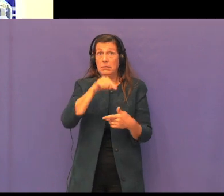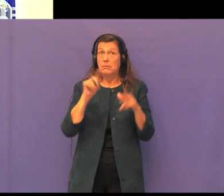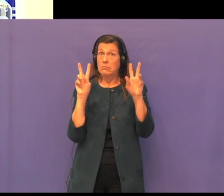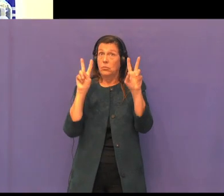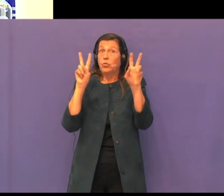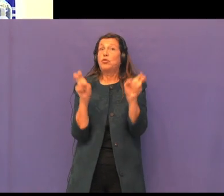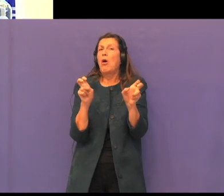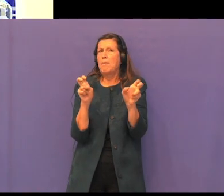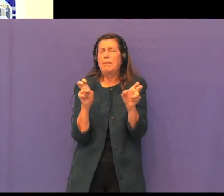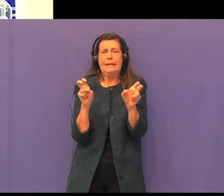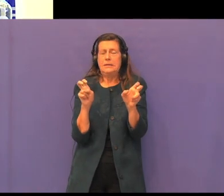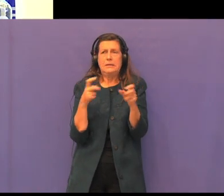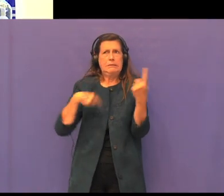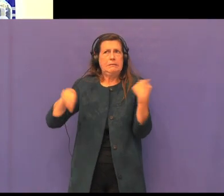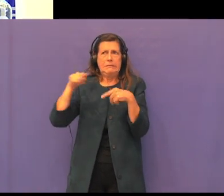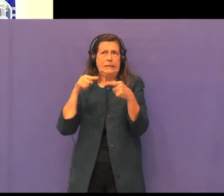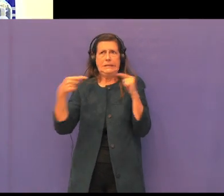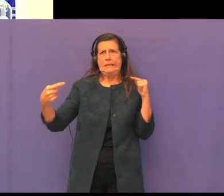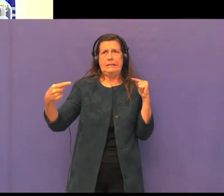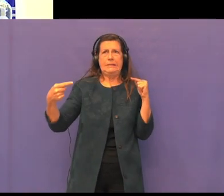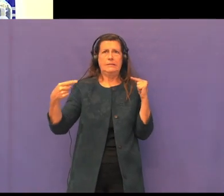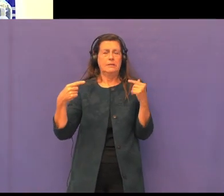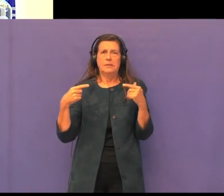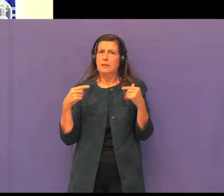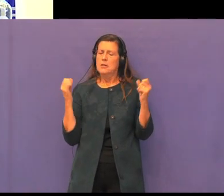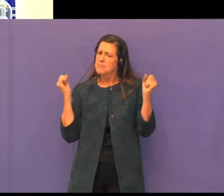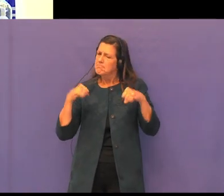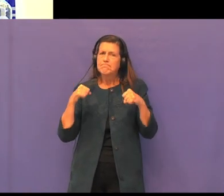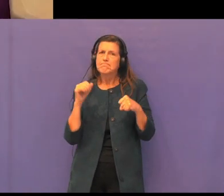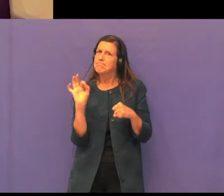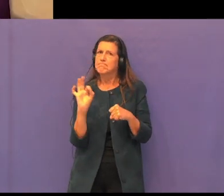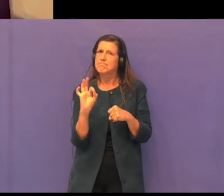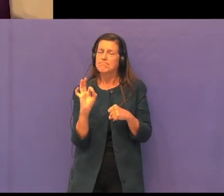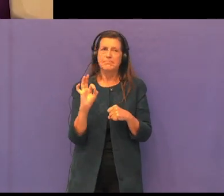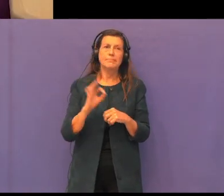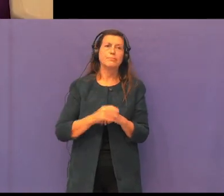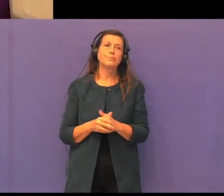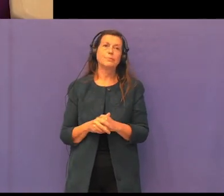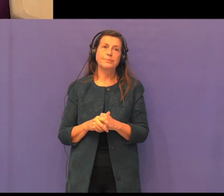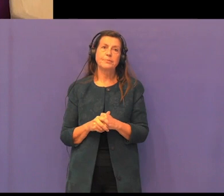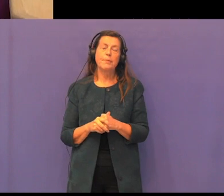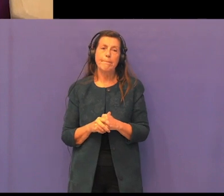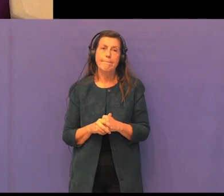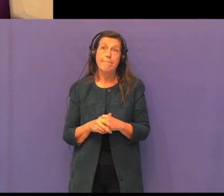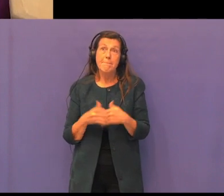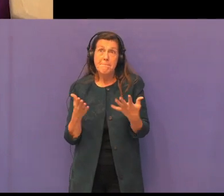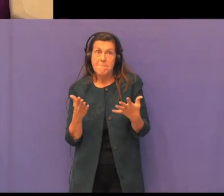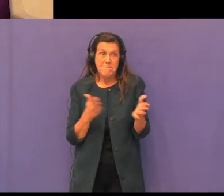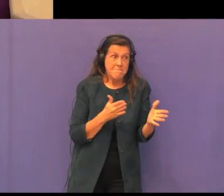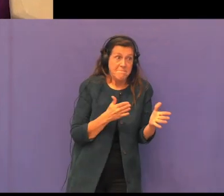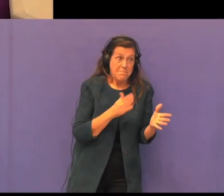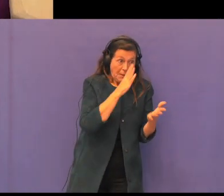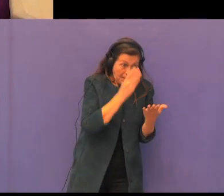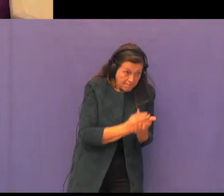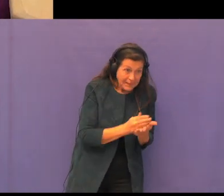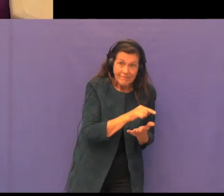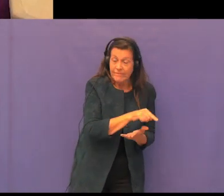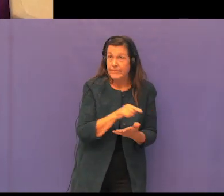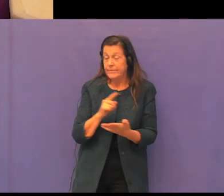to know who to believe in all of this. But I think where the human